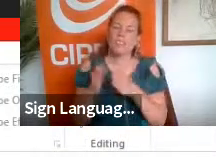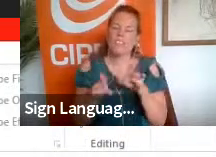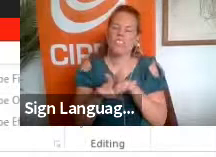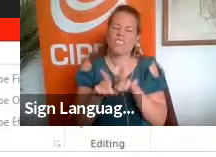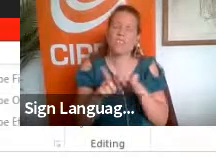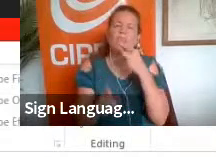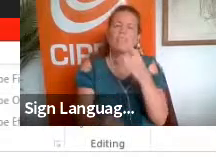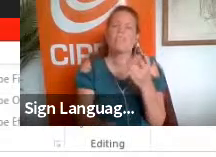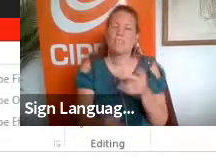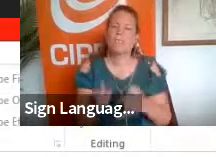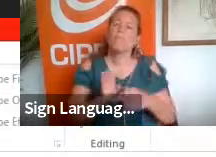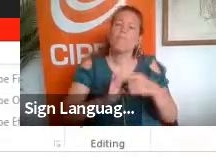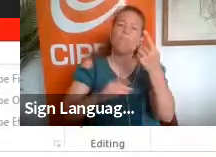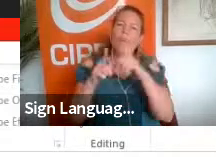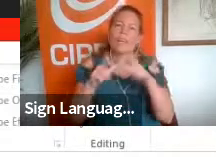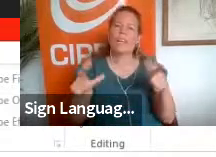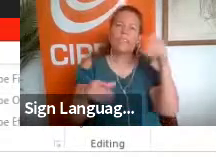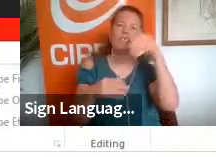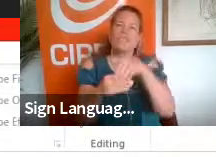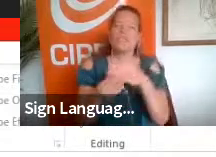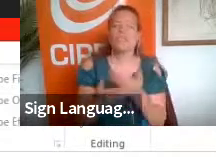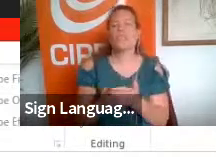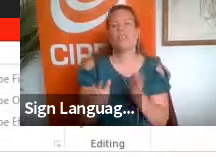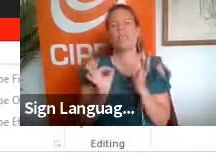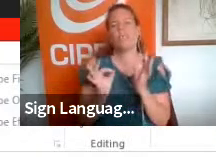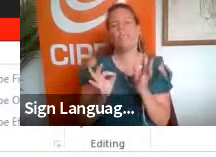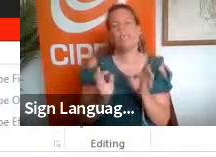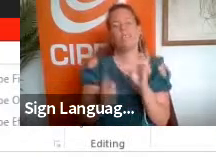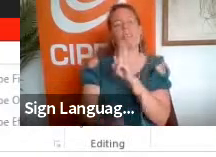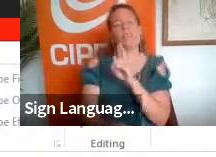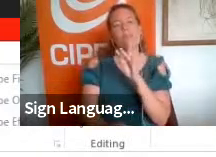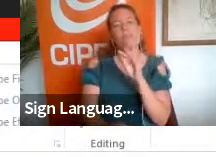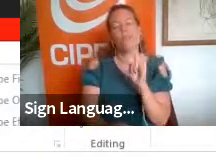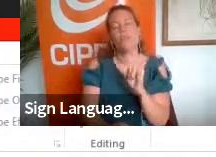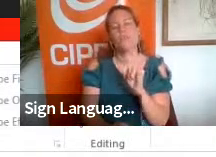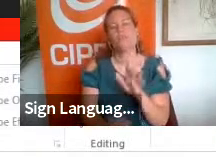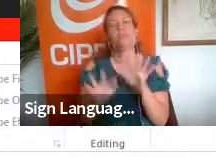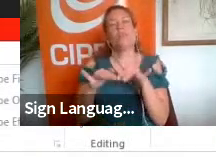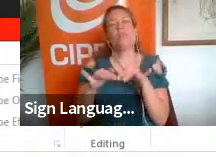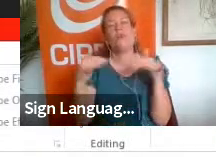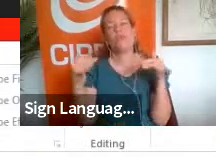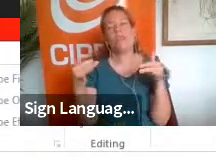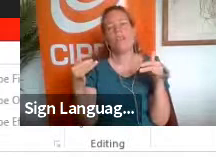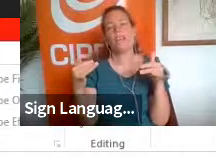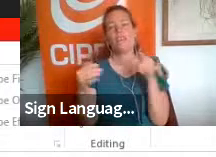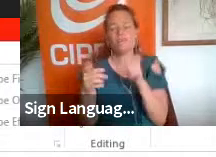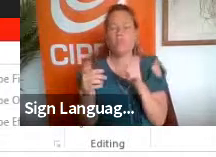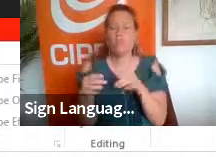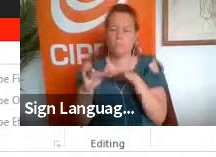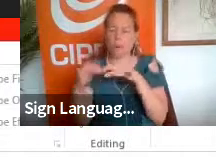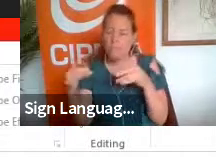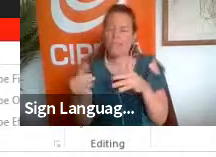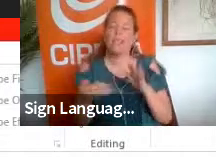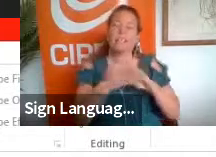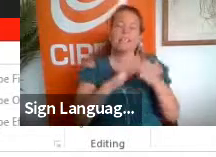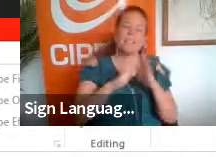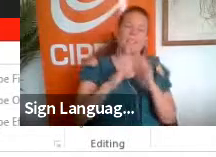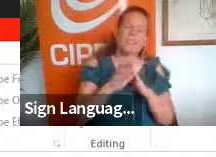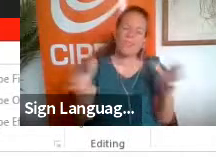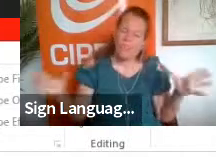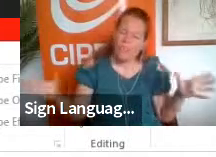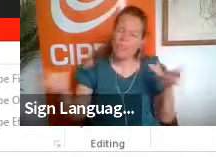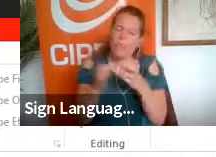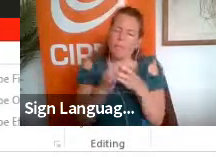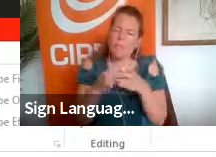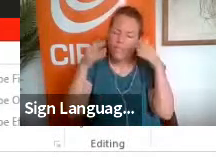But essentially, Reporti is an online platform that will enable stakeholders and the public to support a collaborative approach to digital rights violations